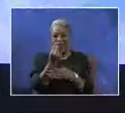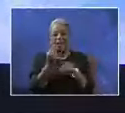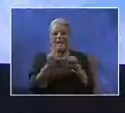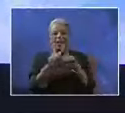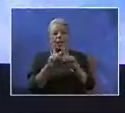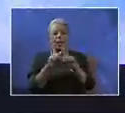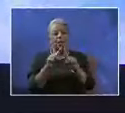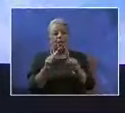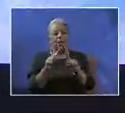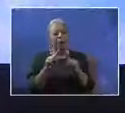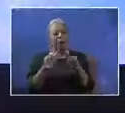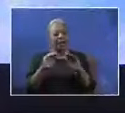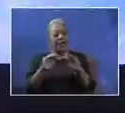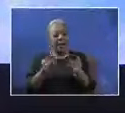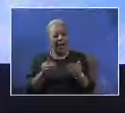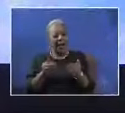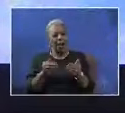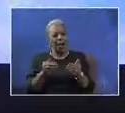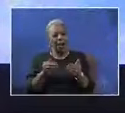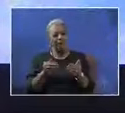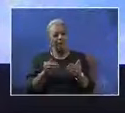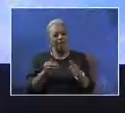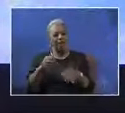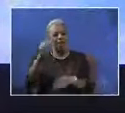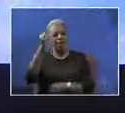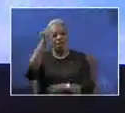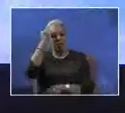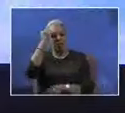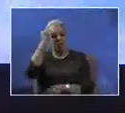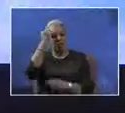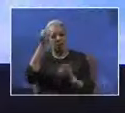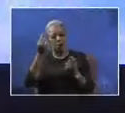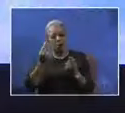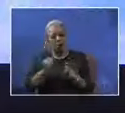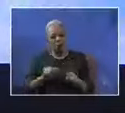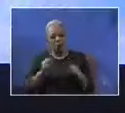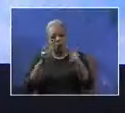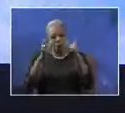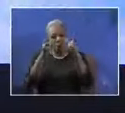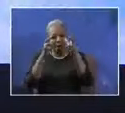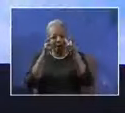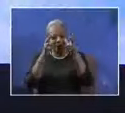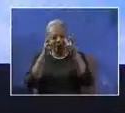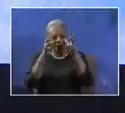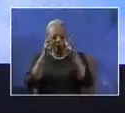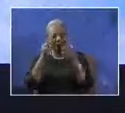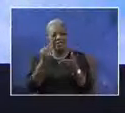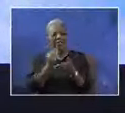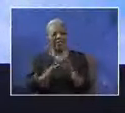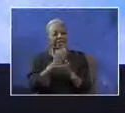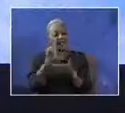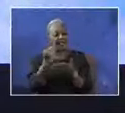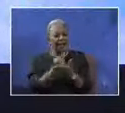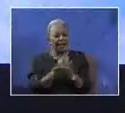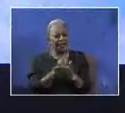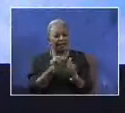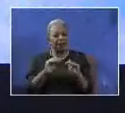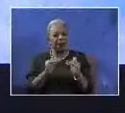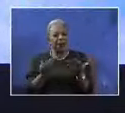tell you how you can tell when you've heard the gospel. When you've really heard the